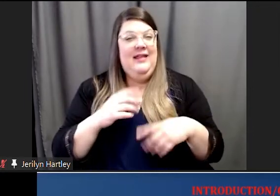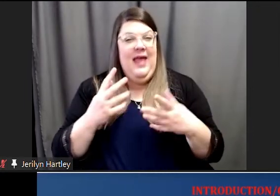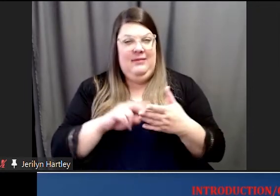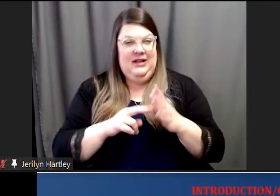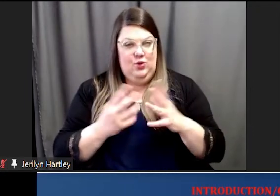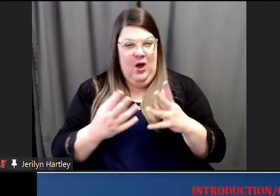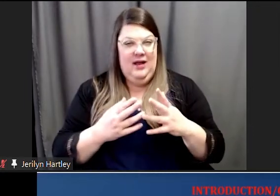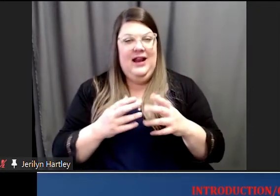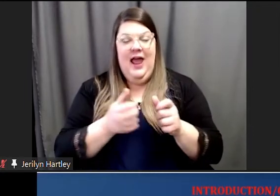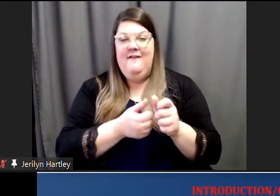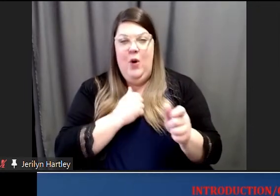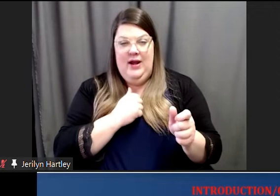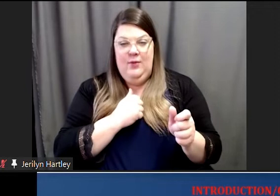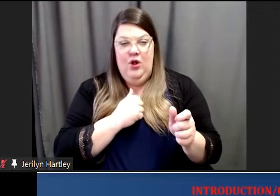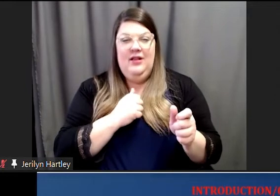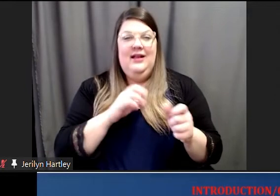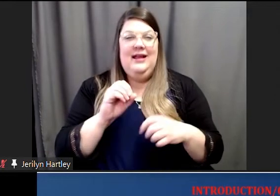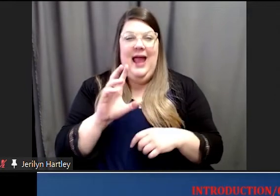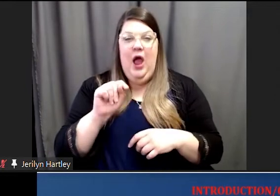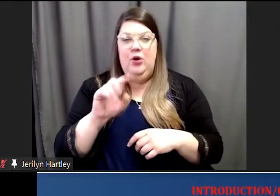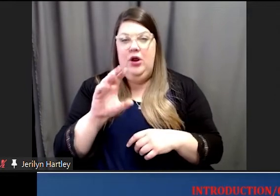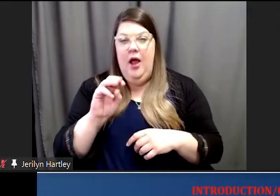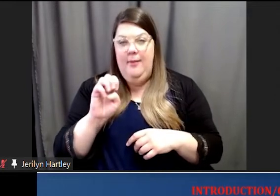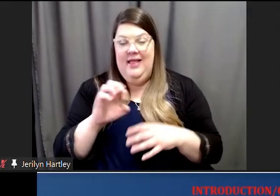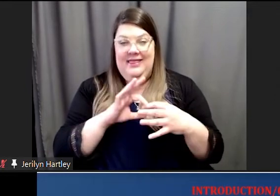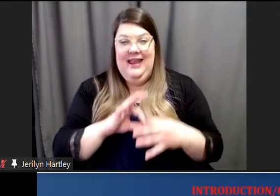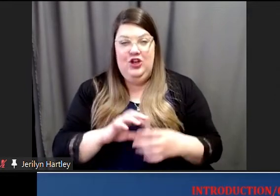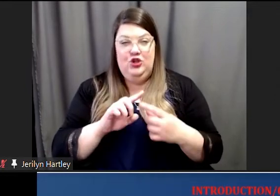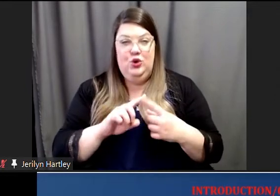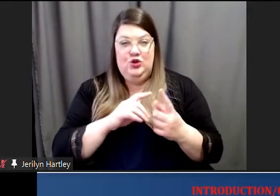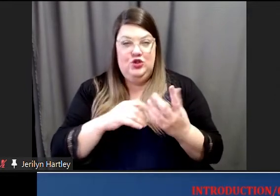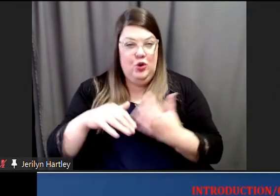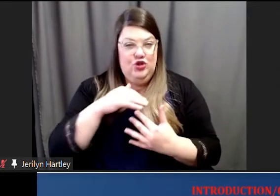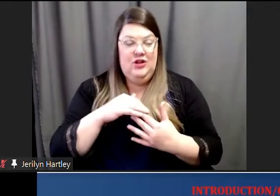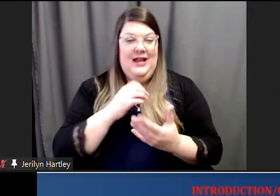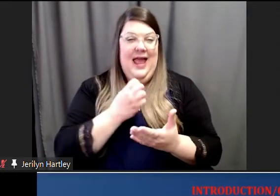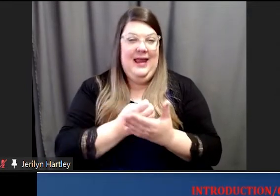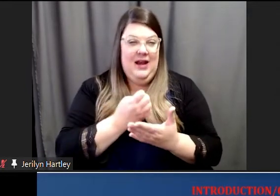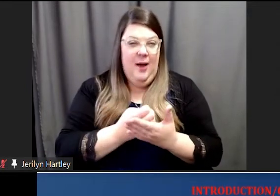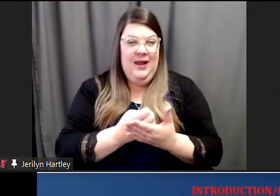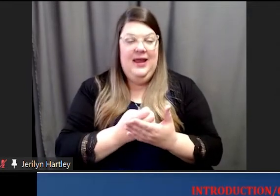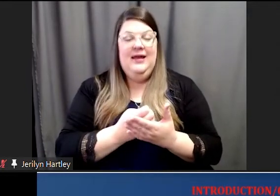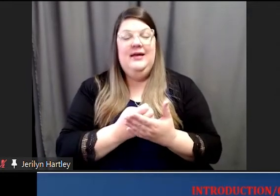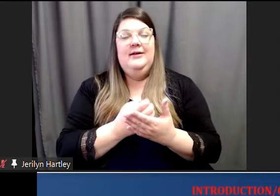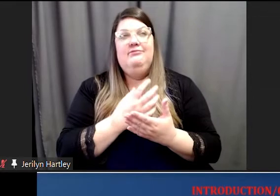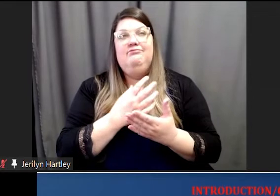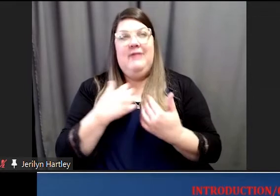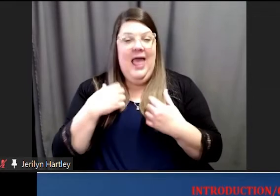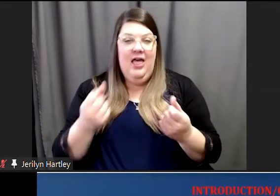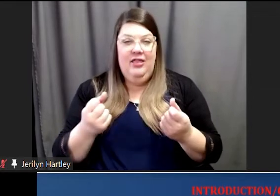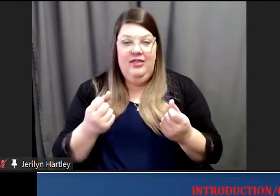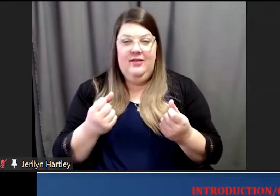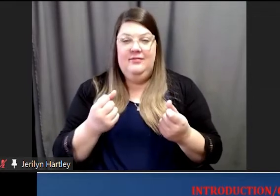defined as an avoidable outcome that is linked to social, economic,